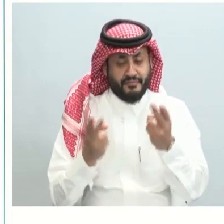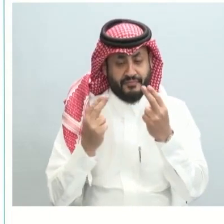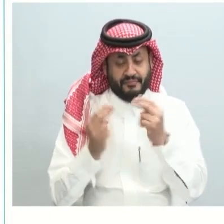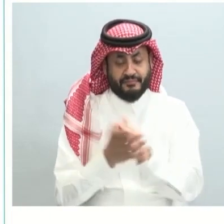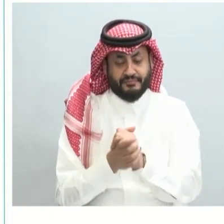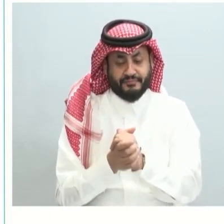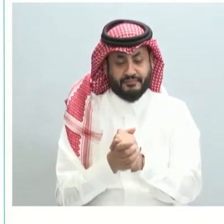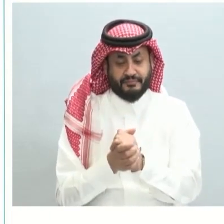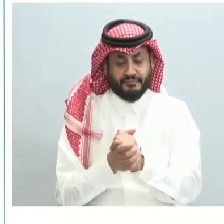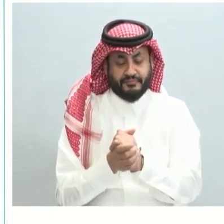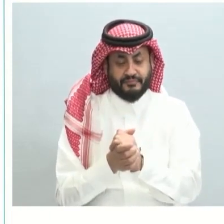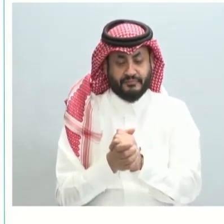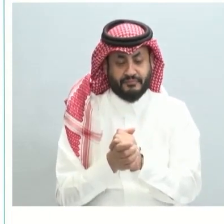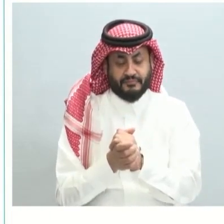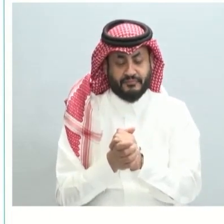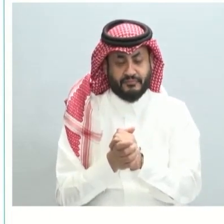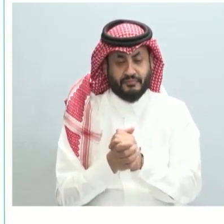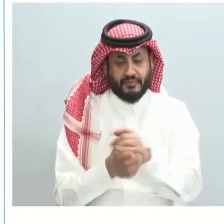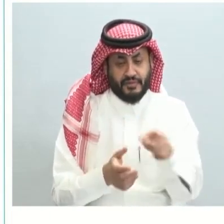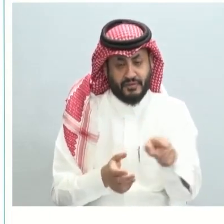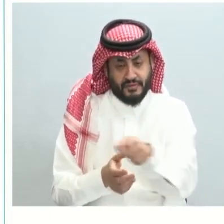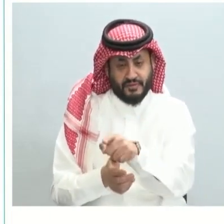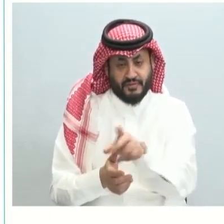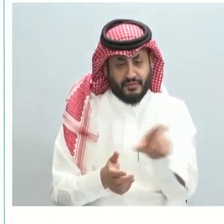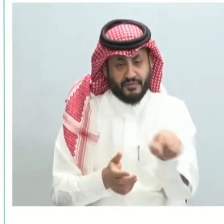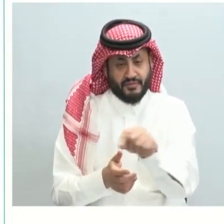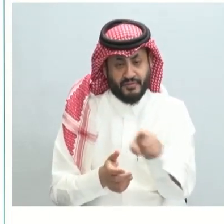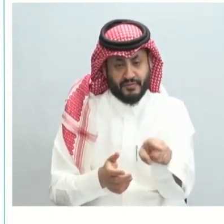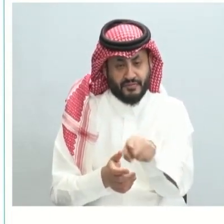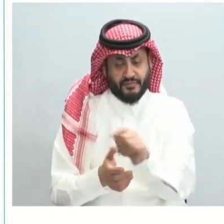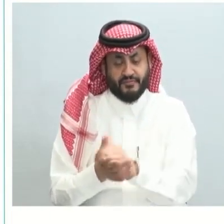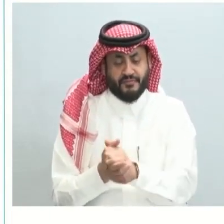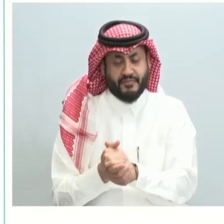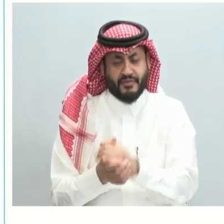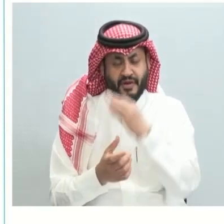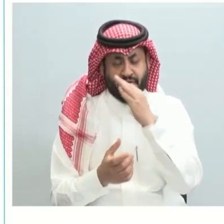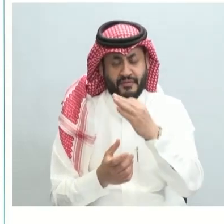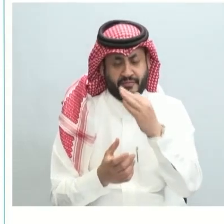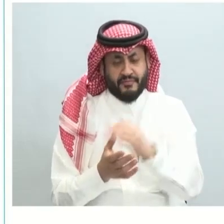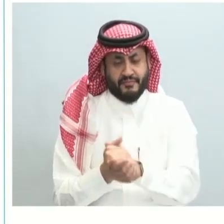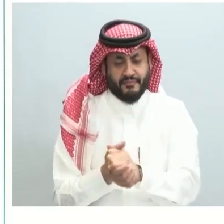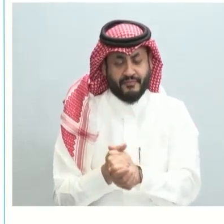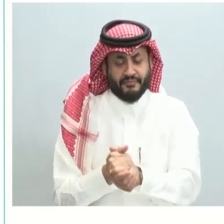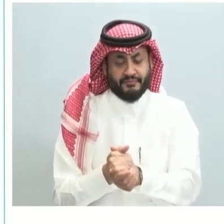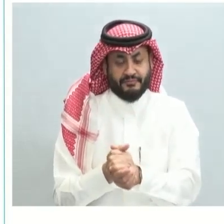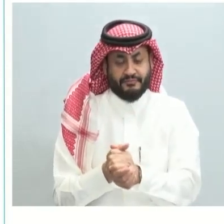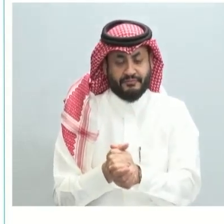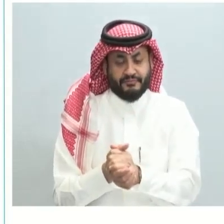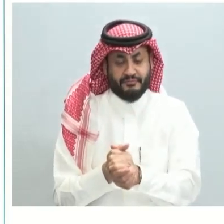So I would like you to point at this word with me and say this word after me.